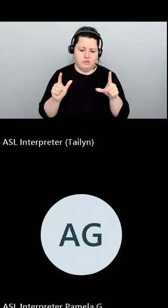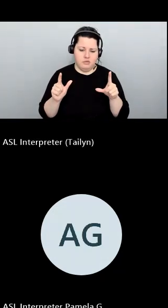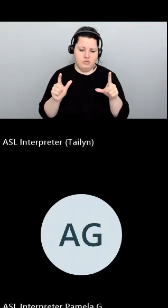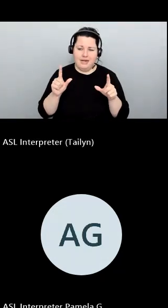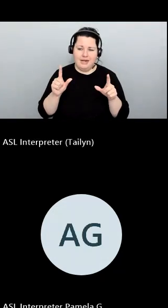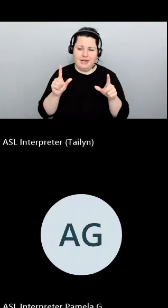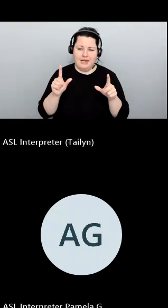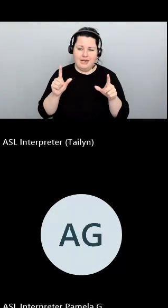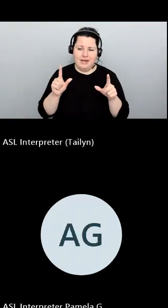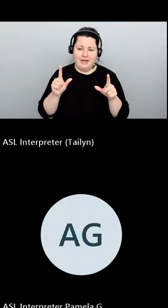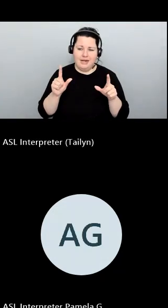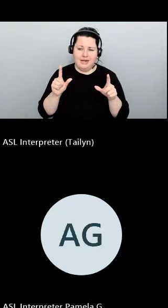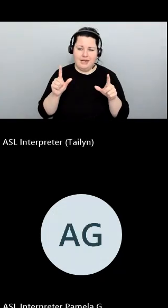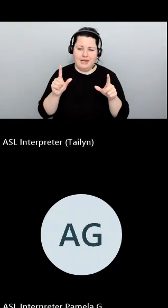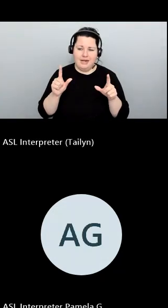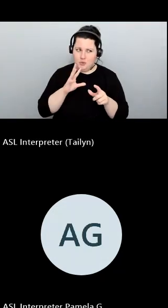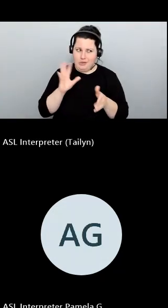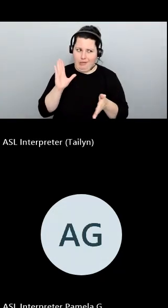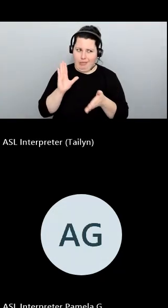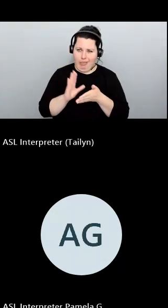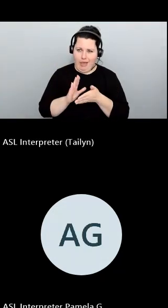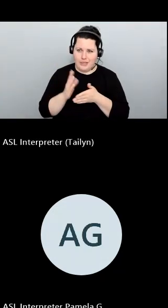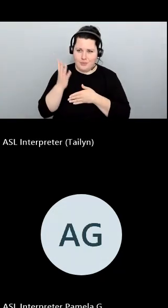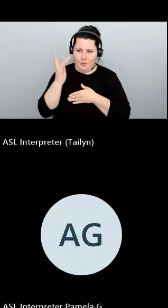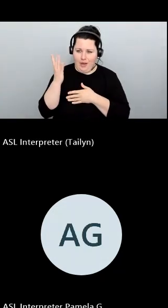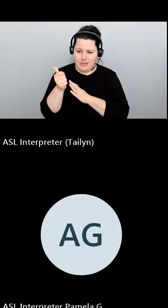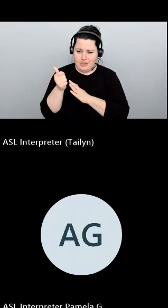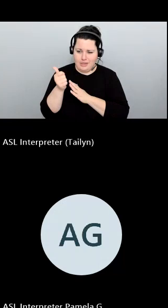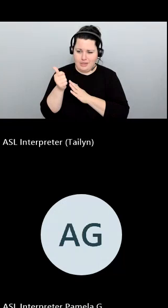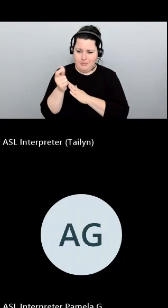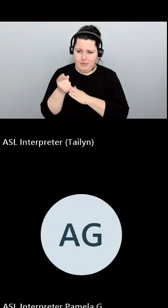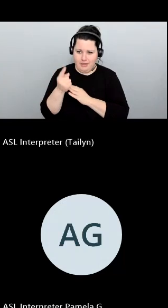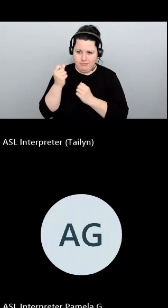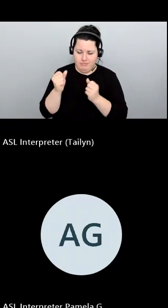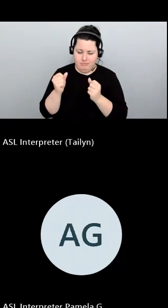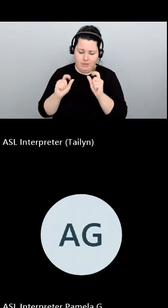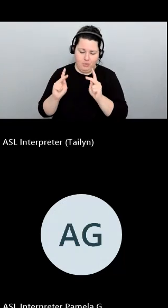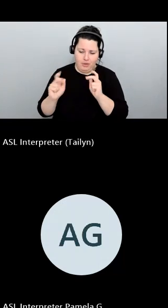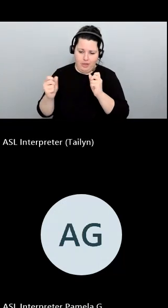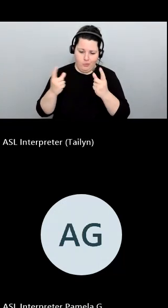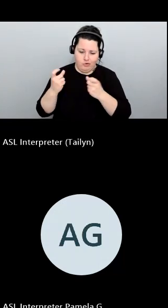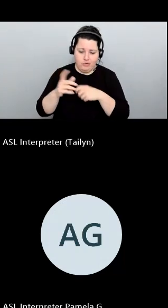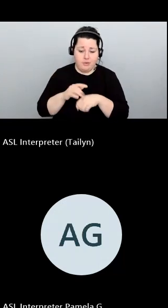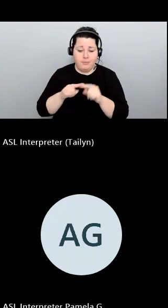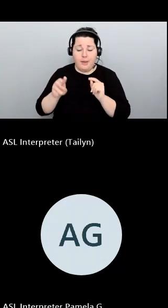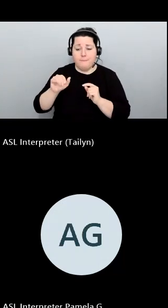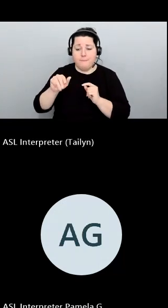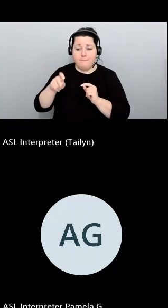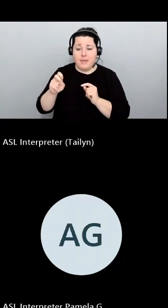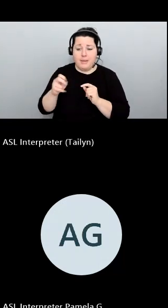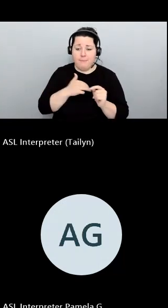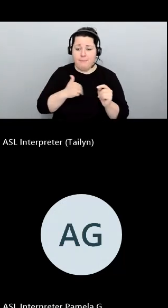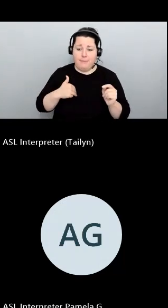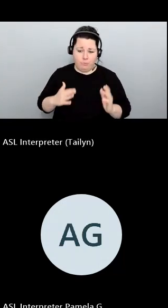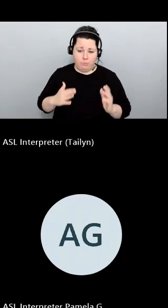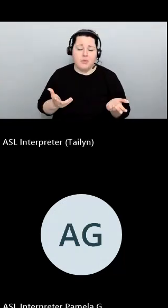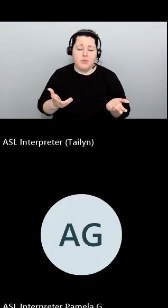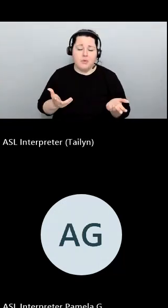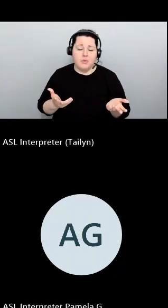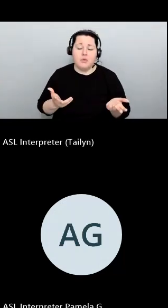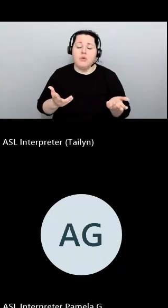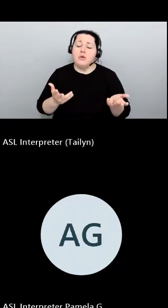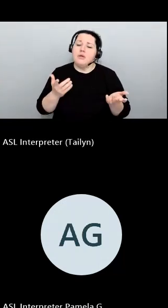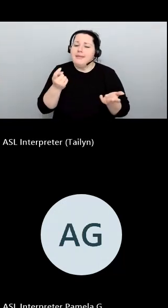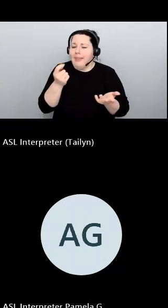less because I want to leave 10 minutes for questions. But MAPE membership, just going back to this a little bit, it's a